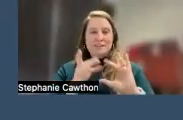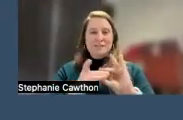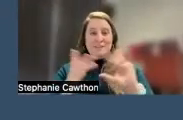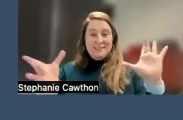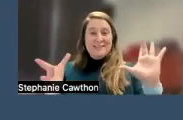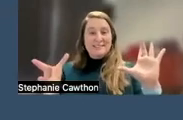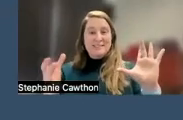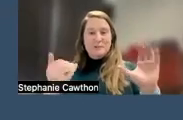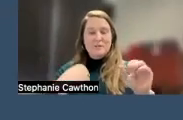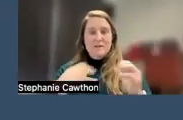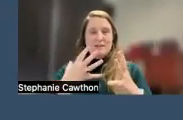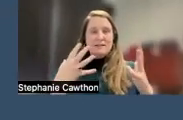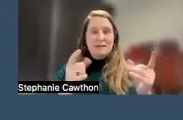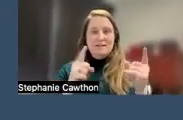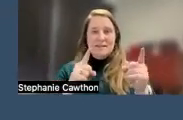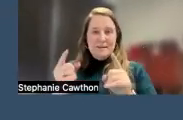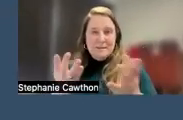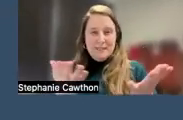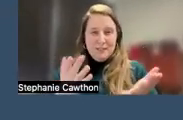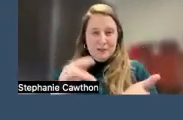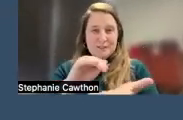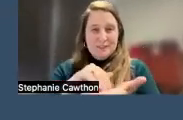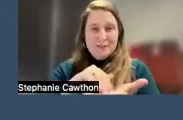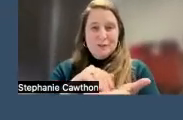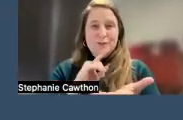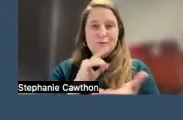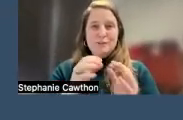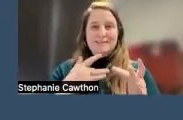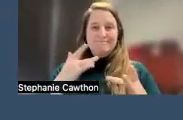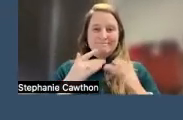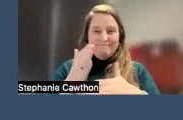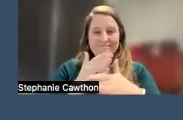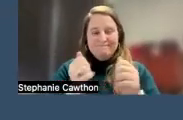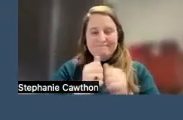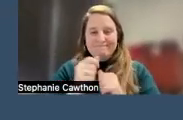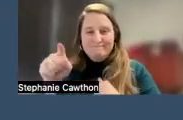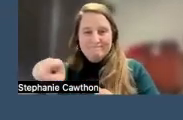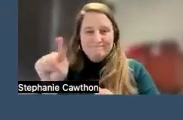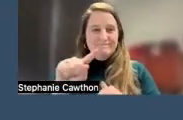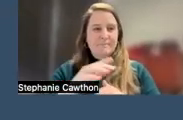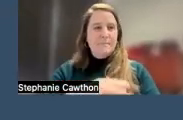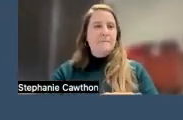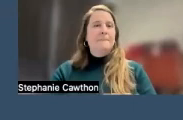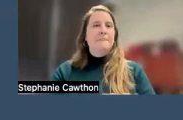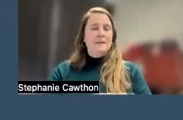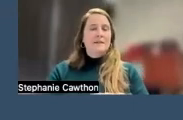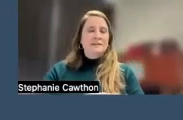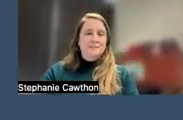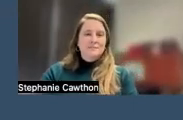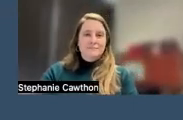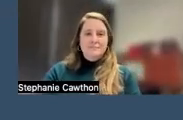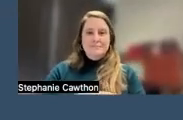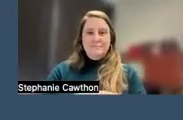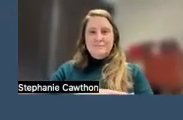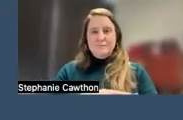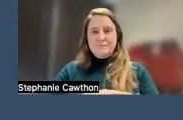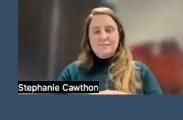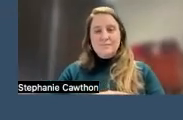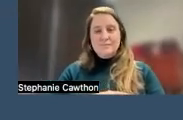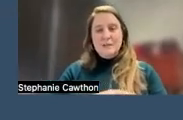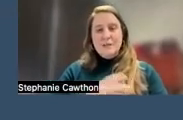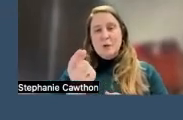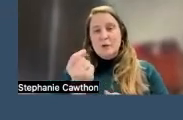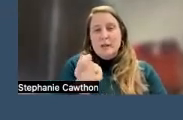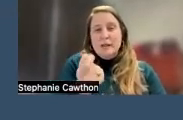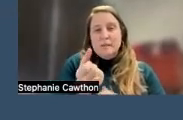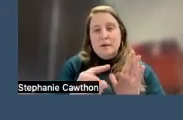coming up in the near future and things that have recently released. We've had a lot of things going on here at the center. It's very exciting, and we're excited to share that with you